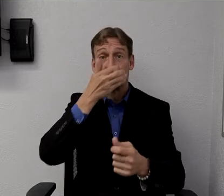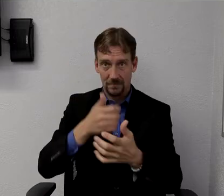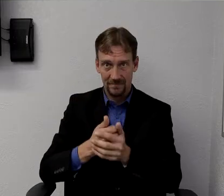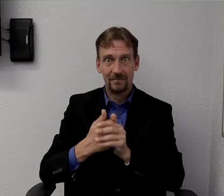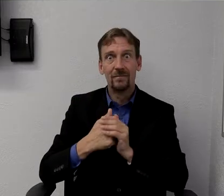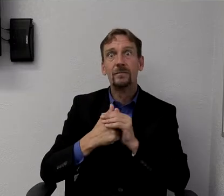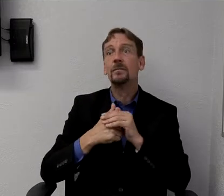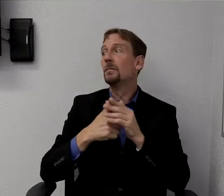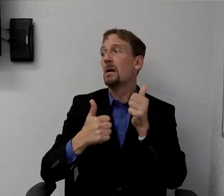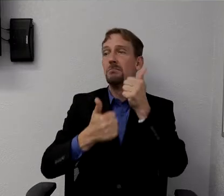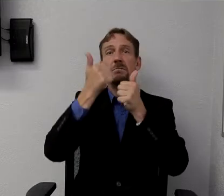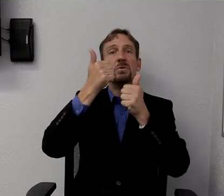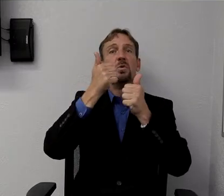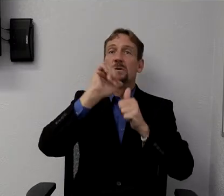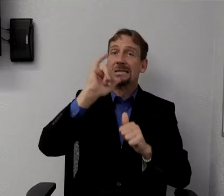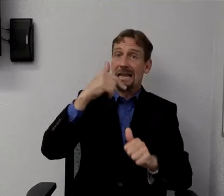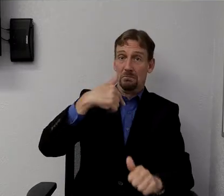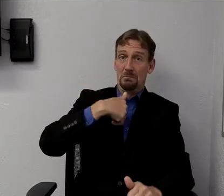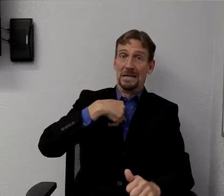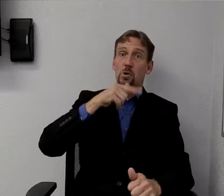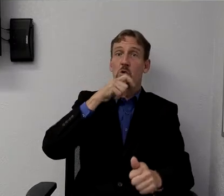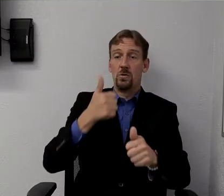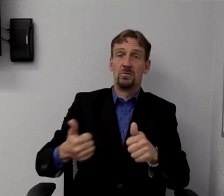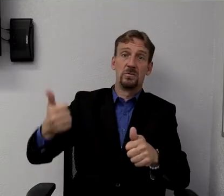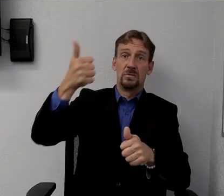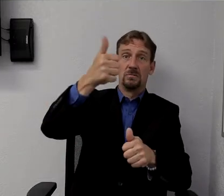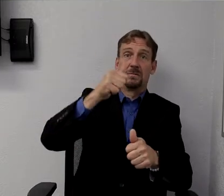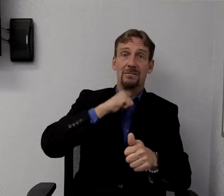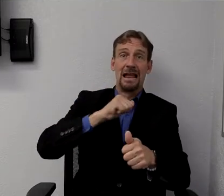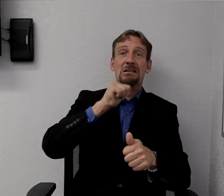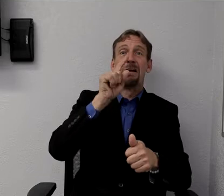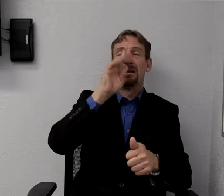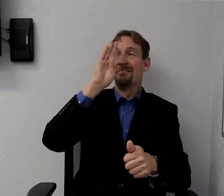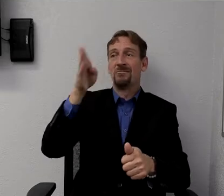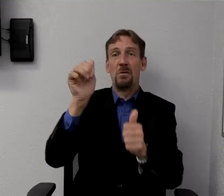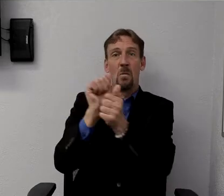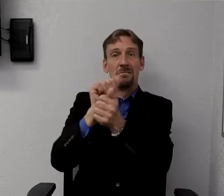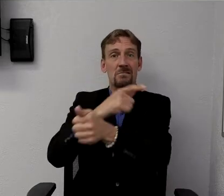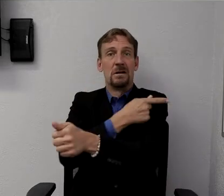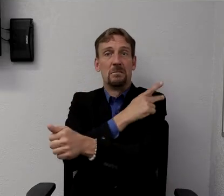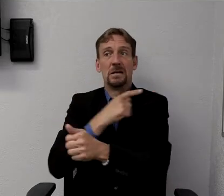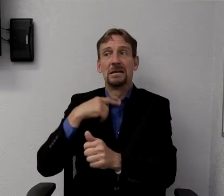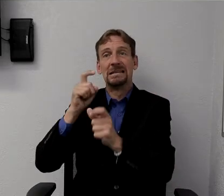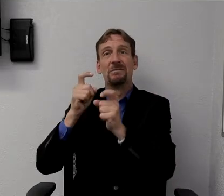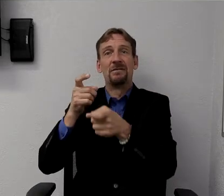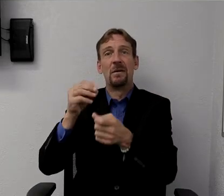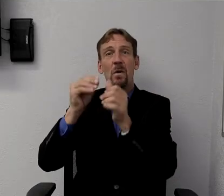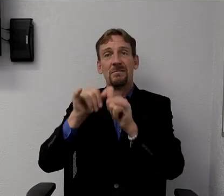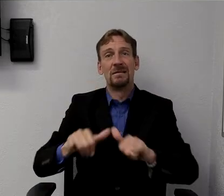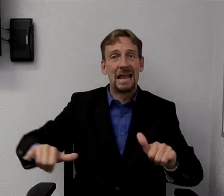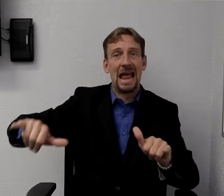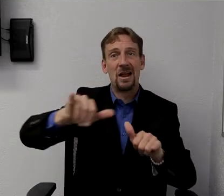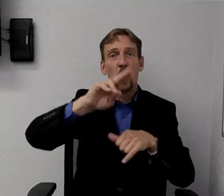in an administrative role and not a direct patient care role, I was issued just kind of a standard surgical mask, which is